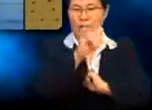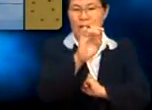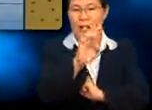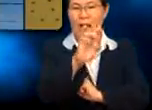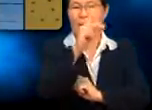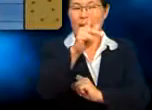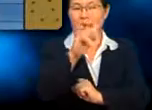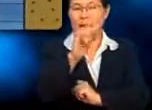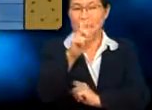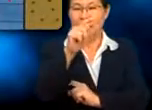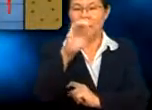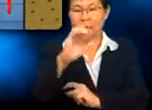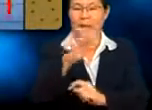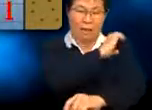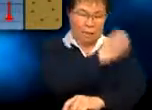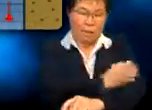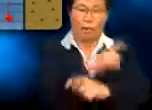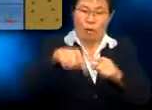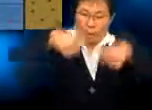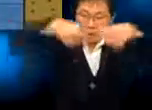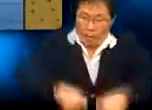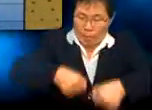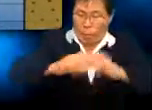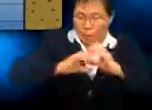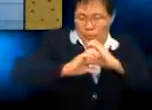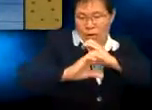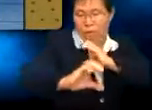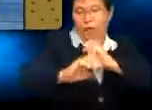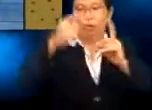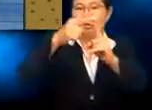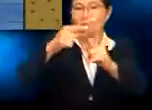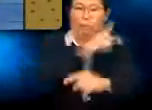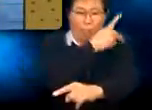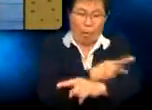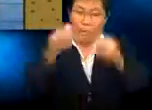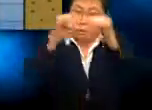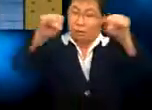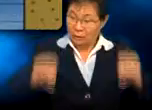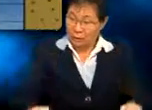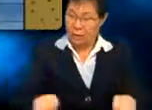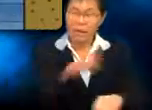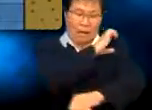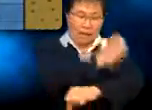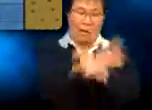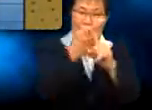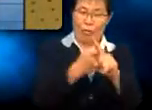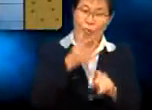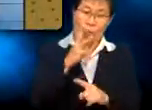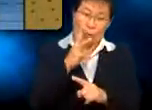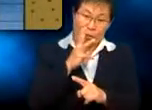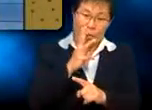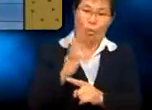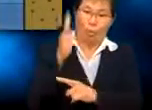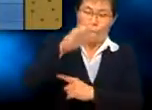kinetic energy when it is pumped through the tunnels to the power station. The energy from the